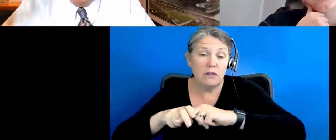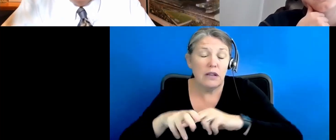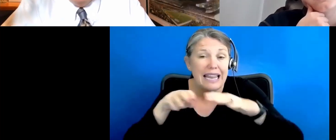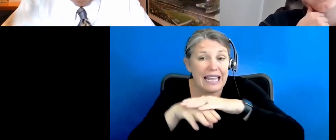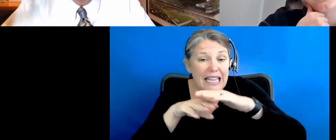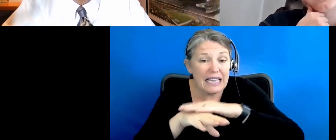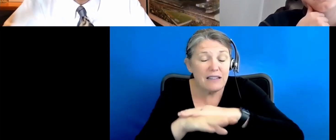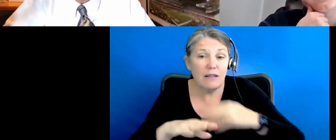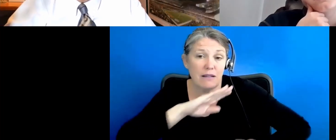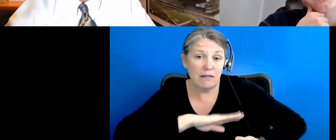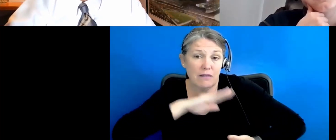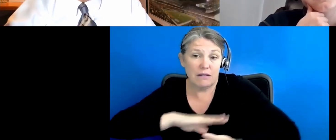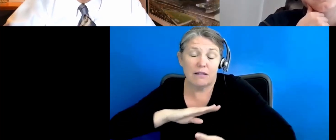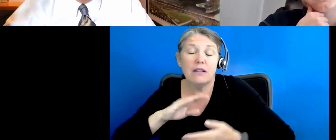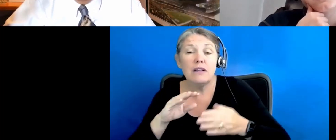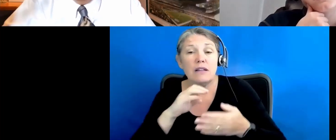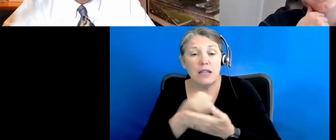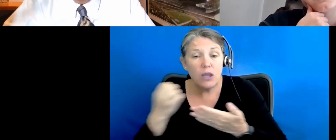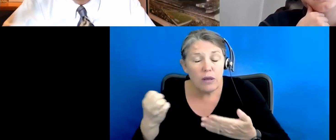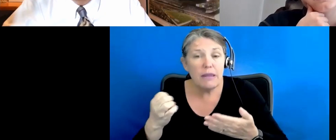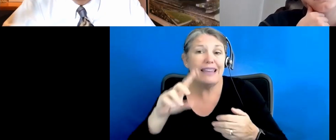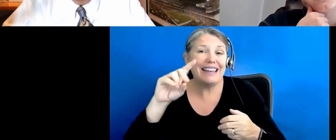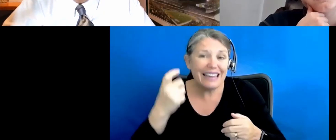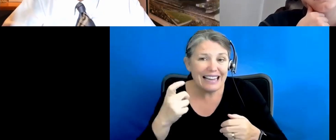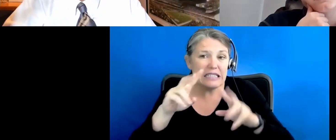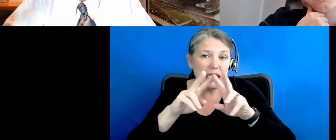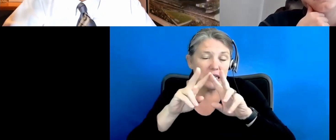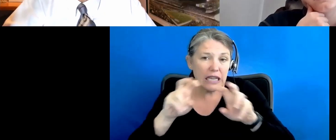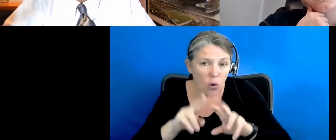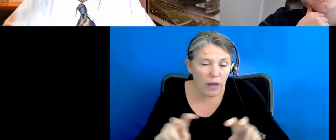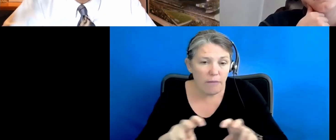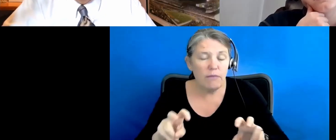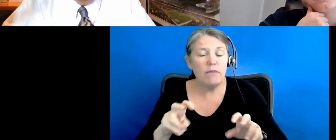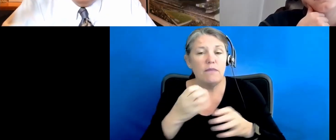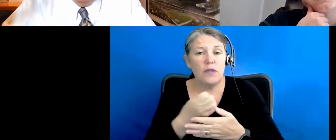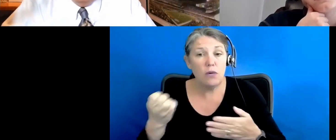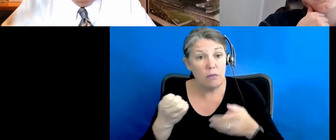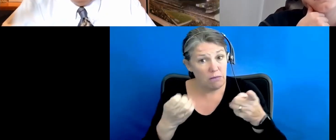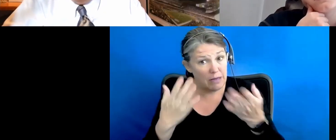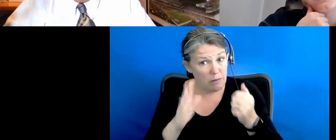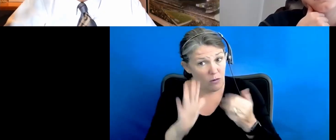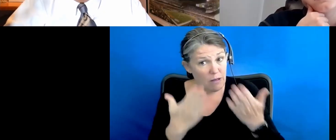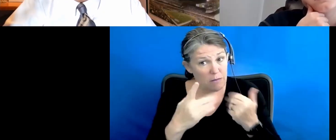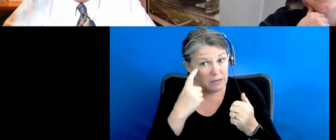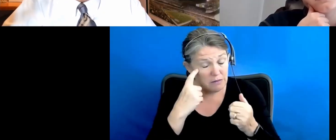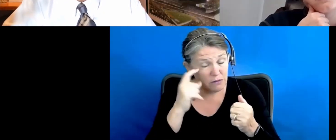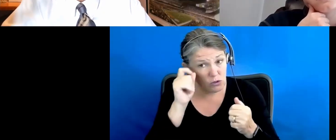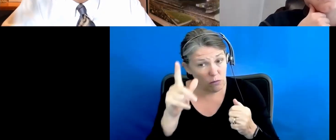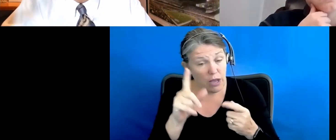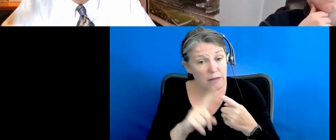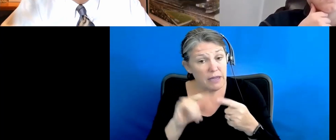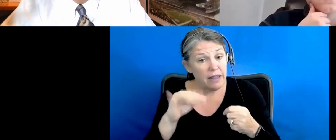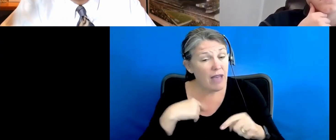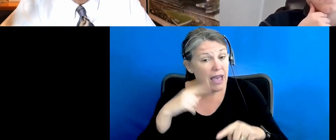accessible mammography equipment, accessible diagnostic equipment. Jordan, you may be surprised to know, but if I'm not able